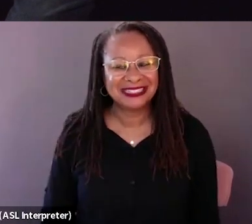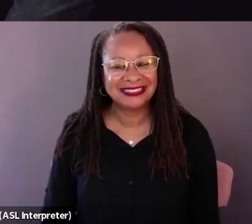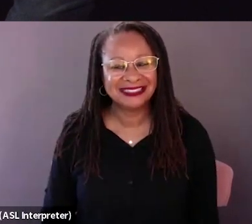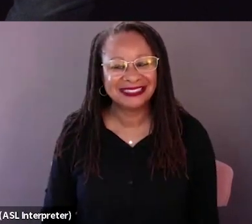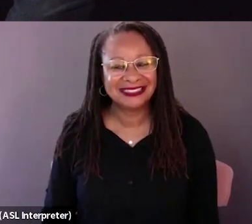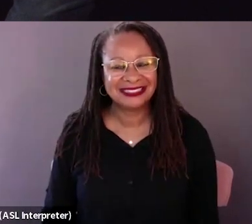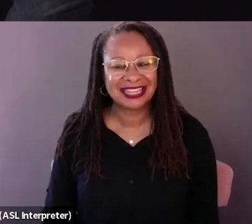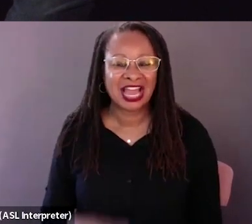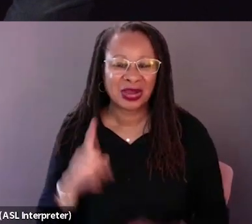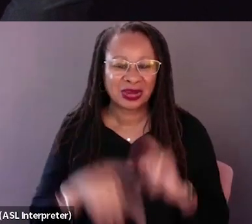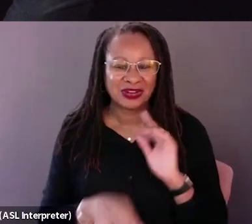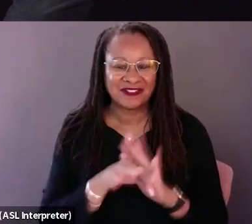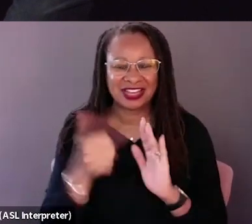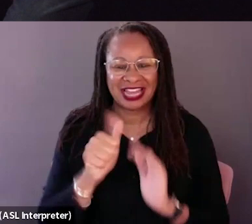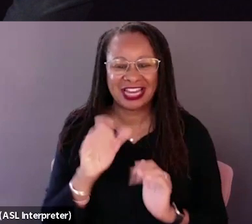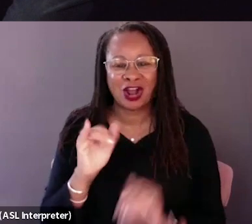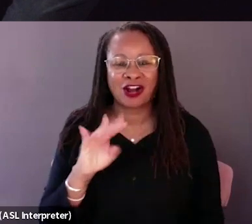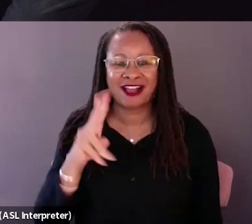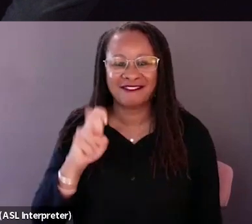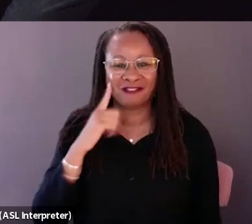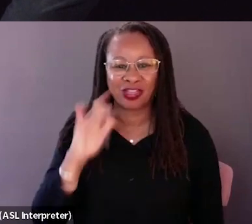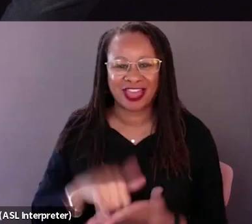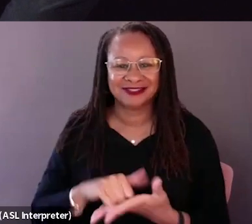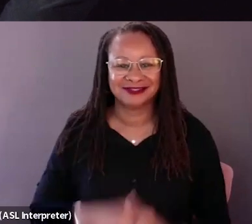But we couldn't find any archive for that. Yeah.